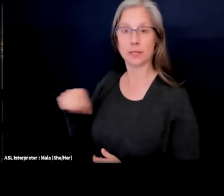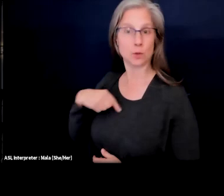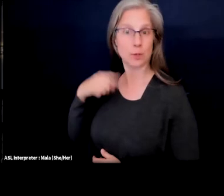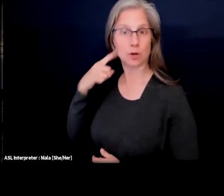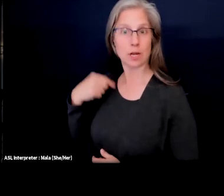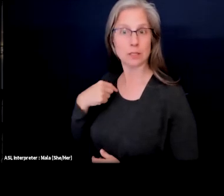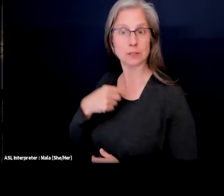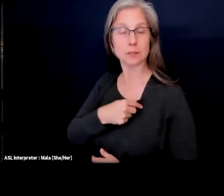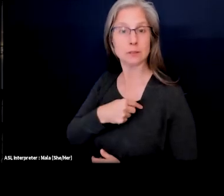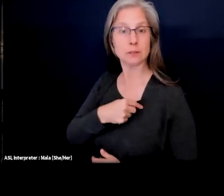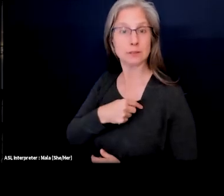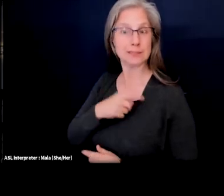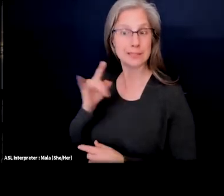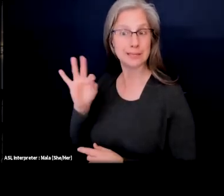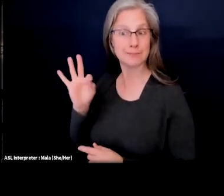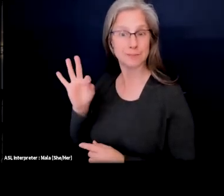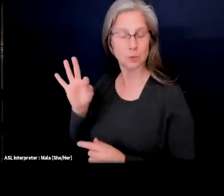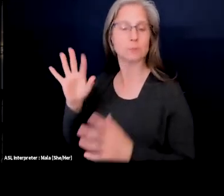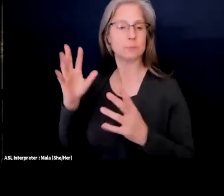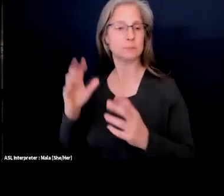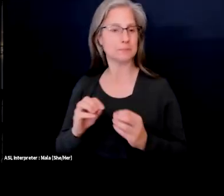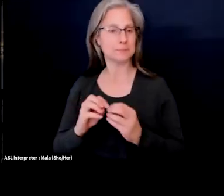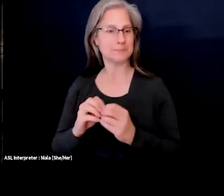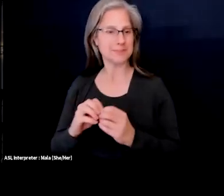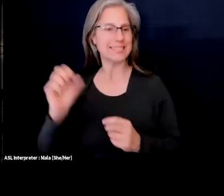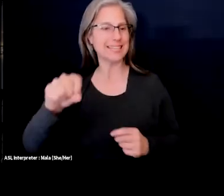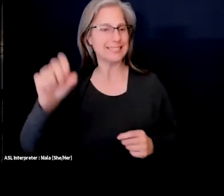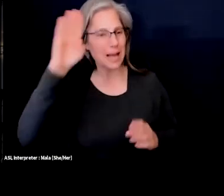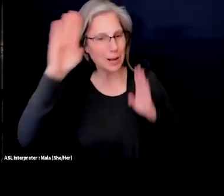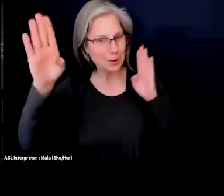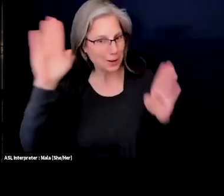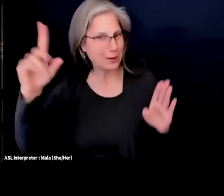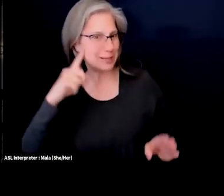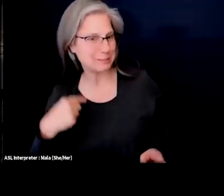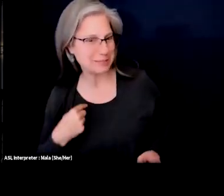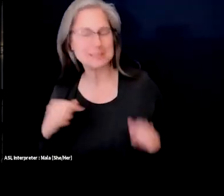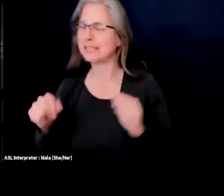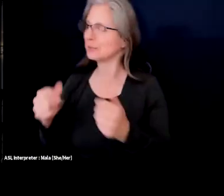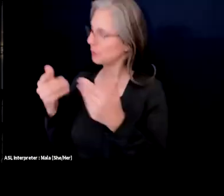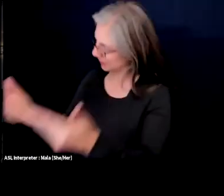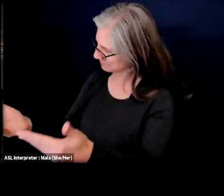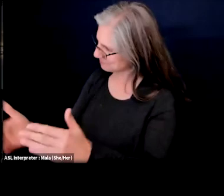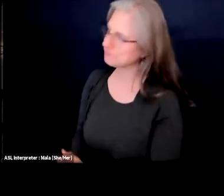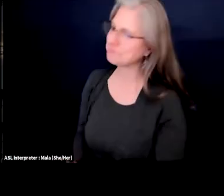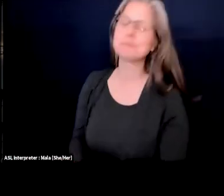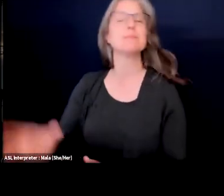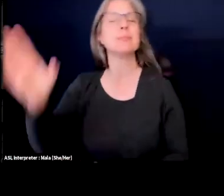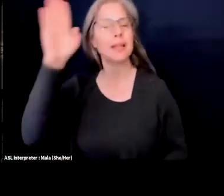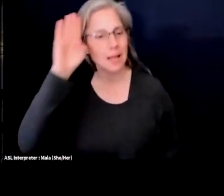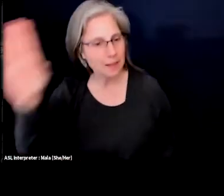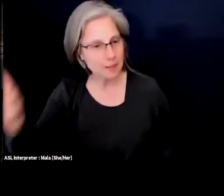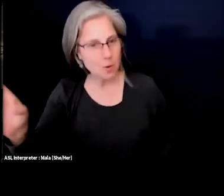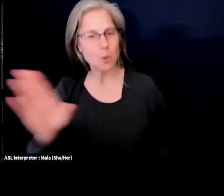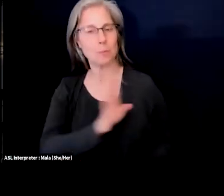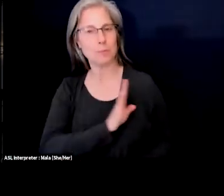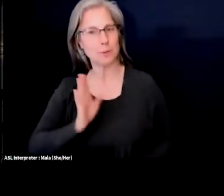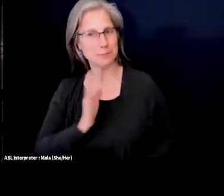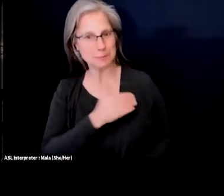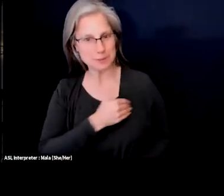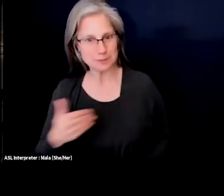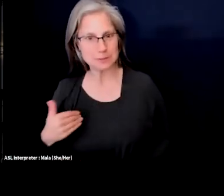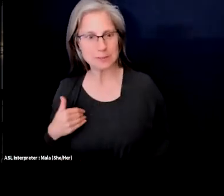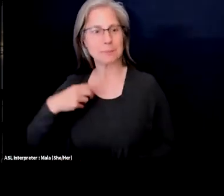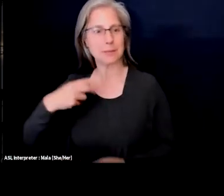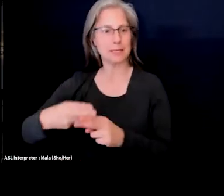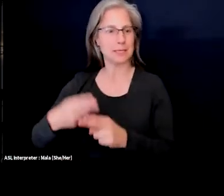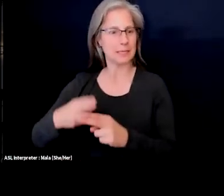Ms. Jimenez, if you can unmute yourself. Yes, hello, can you hear me? Yes, go ahead. Okay, hello, board members. My name